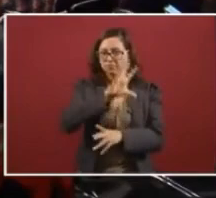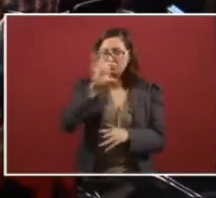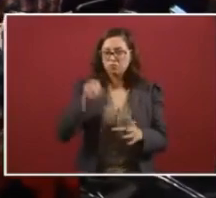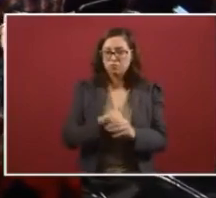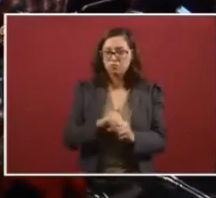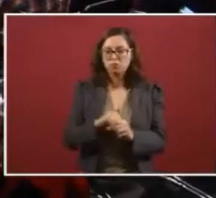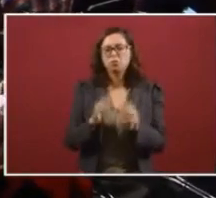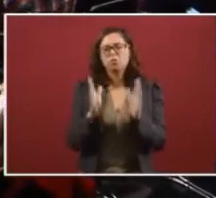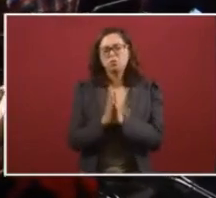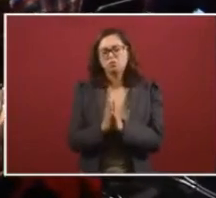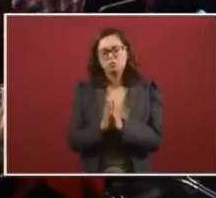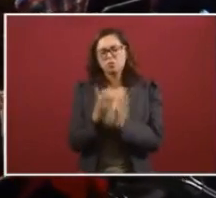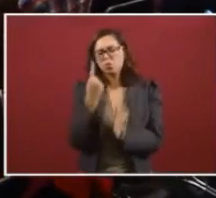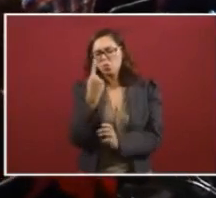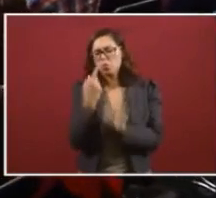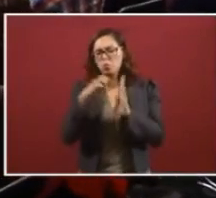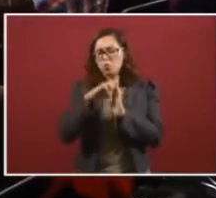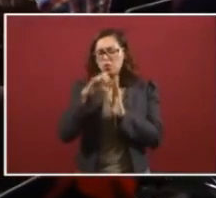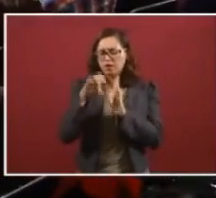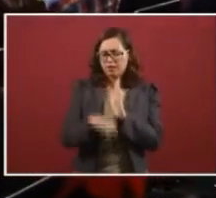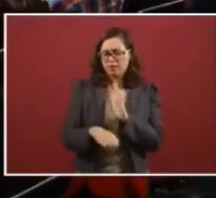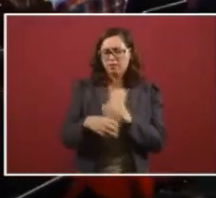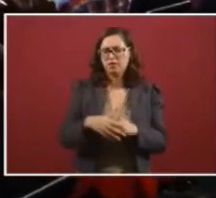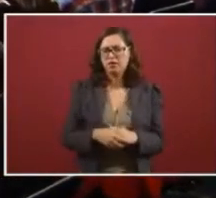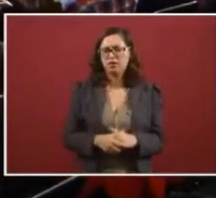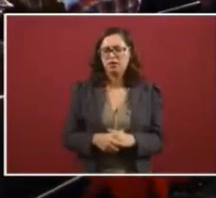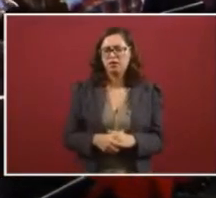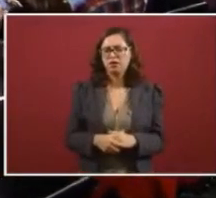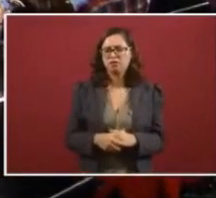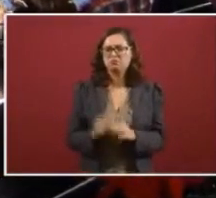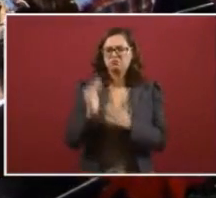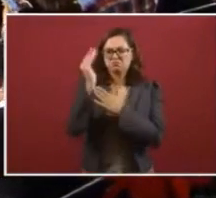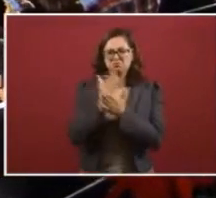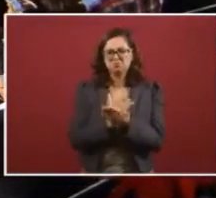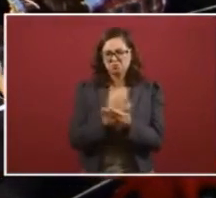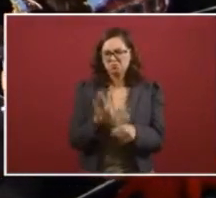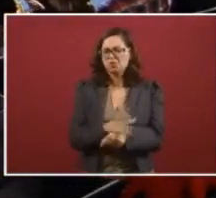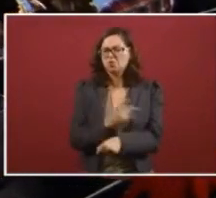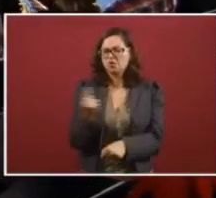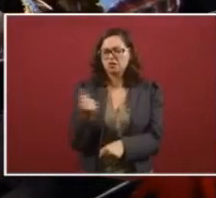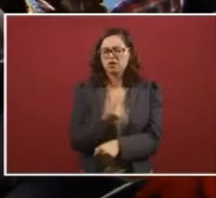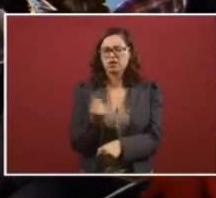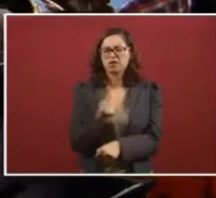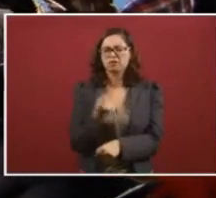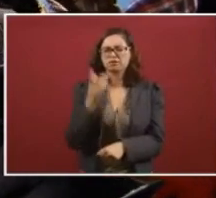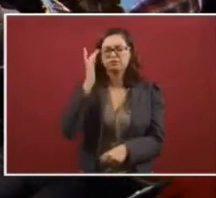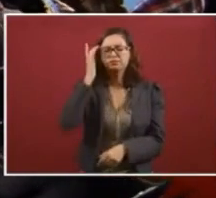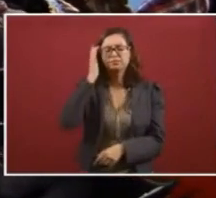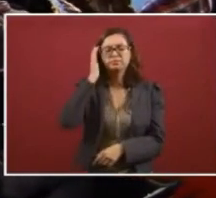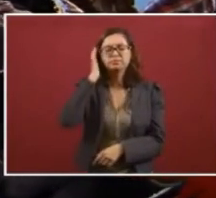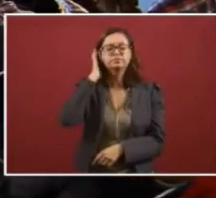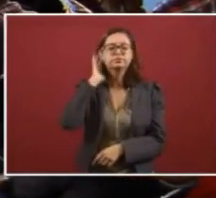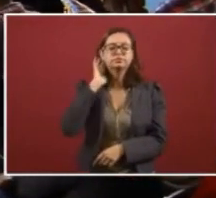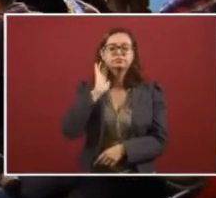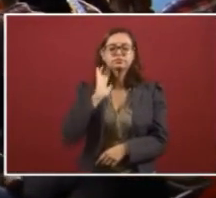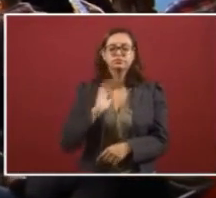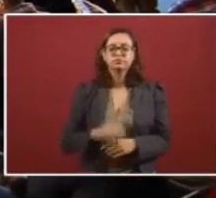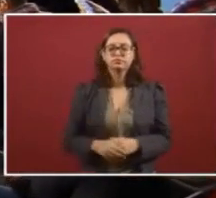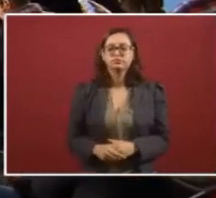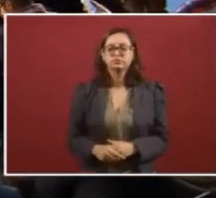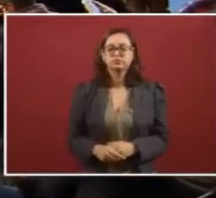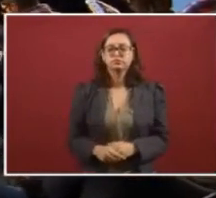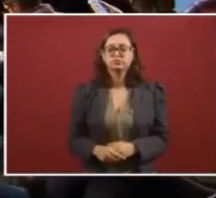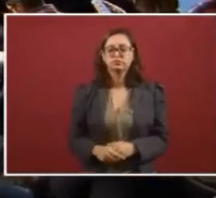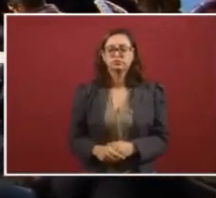for the final analysis. But so, We're going to give you an example of how it lowers the